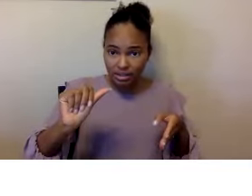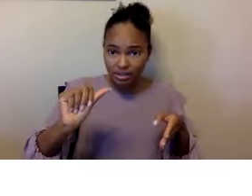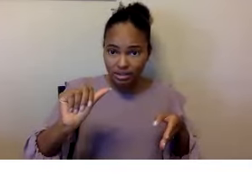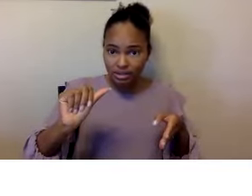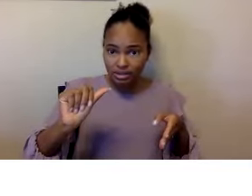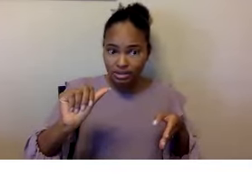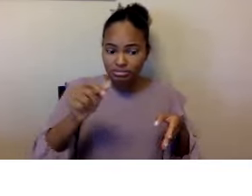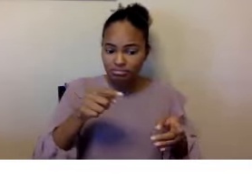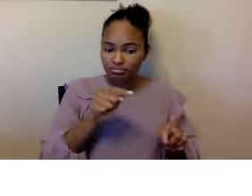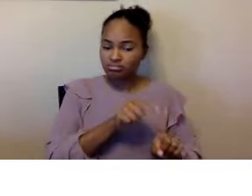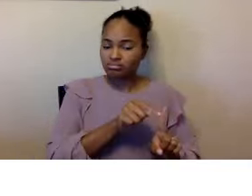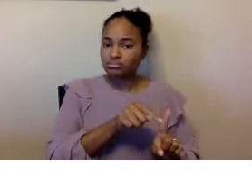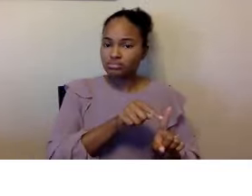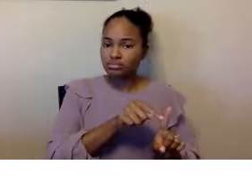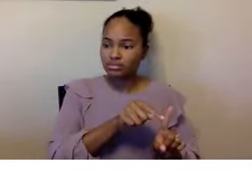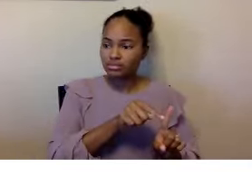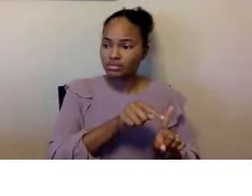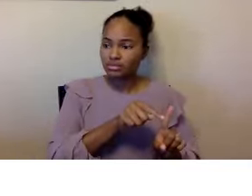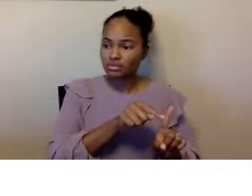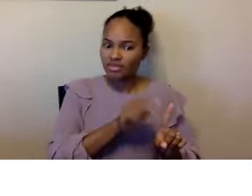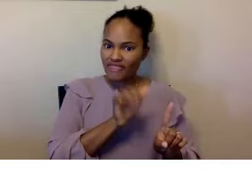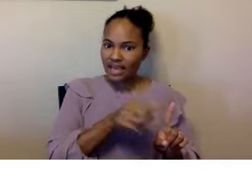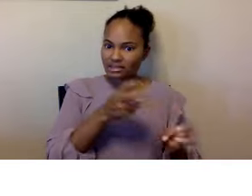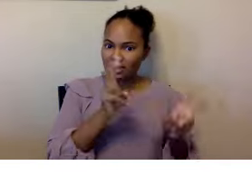as a one issue,